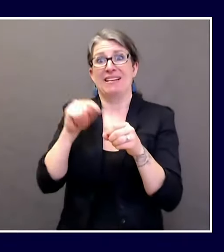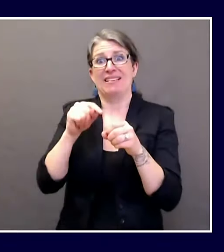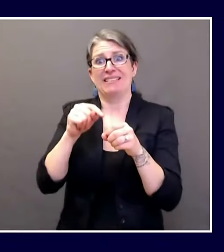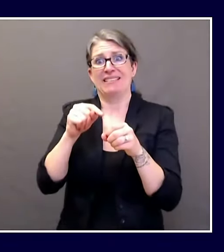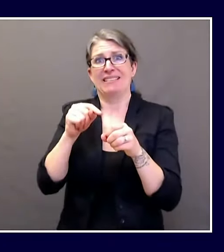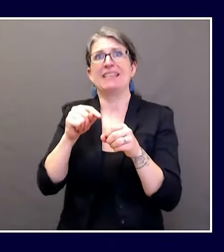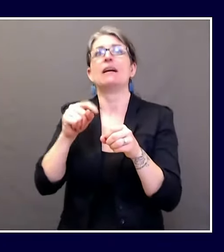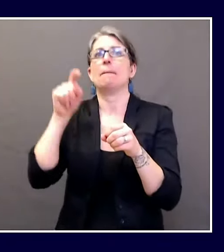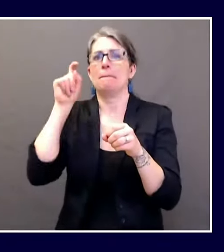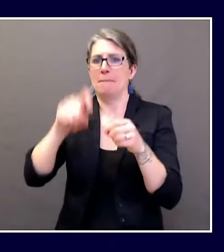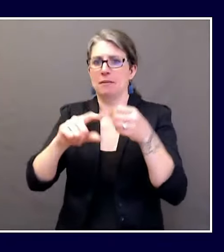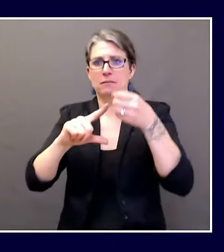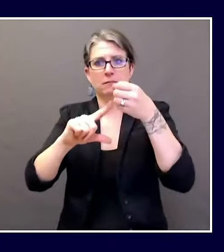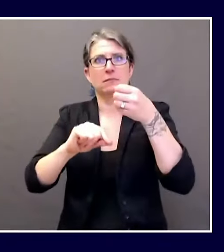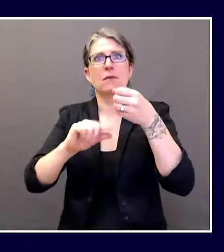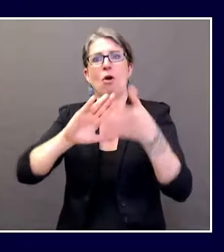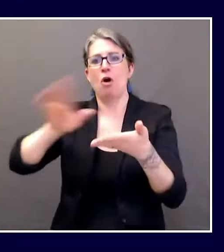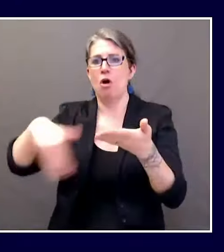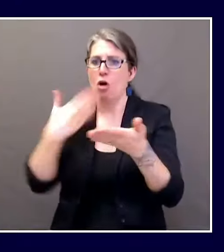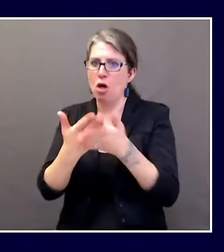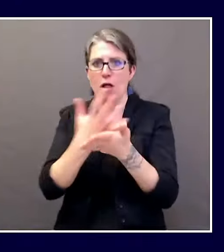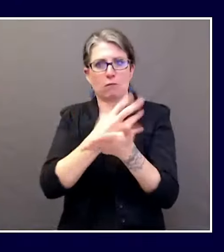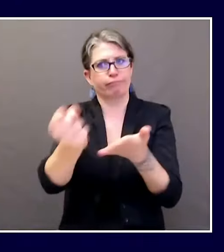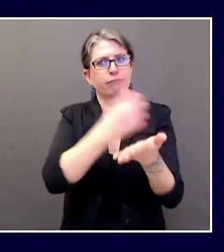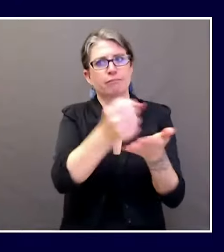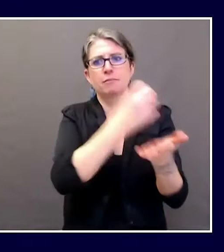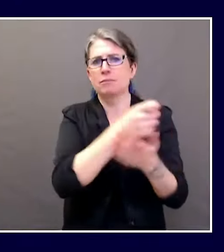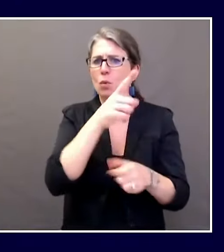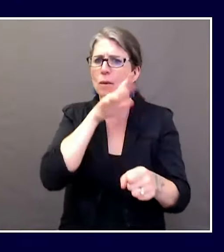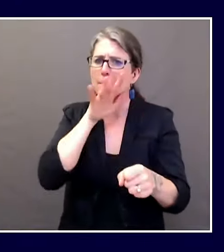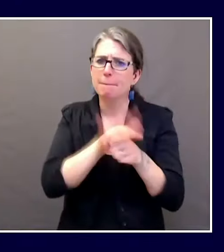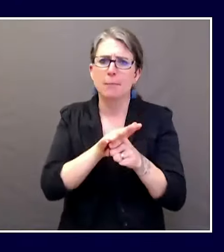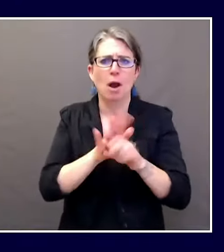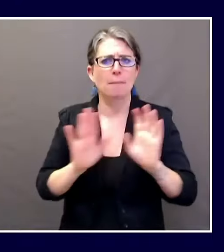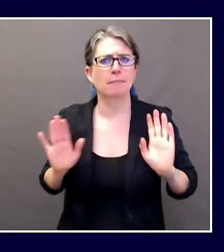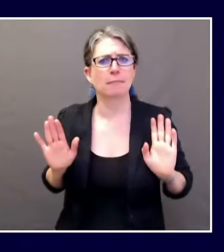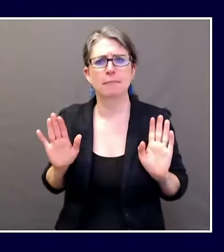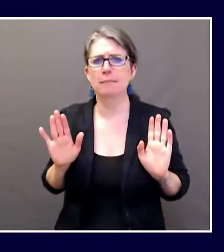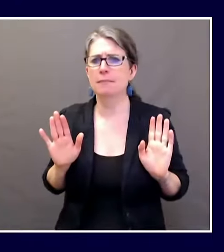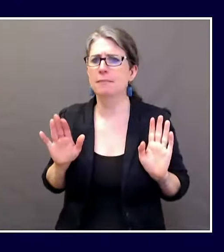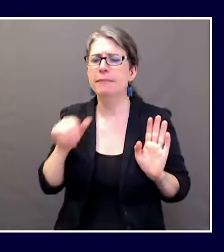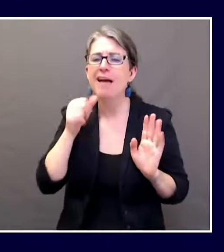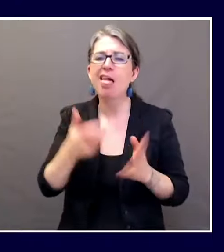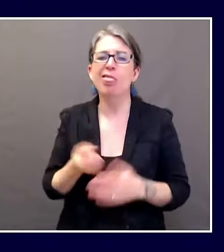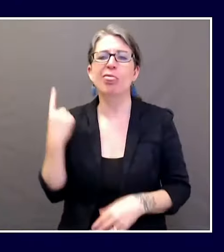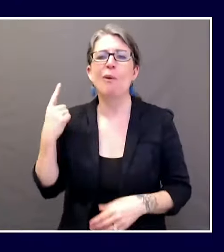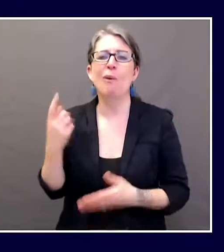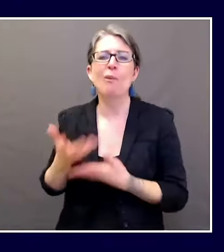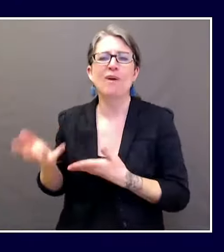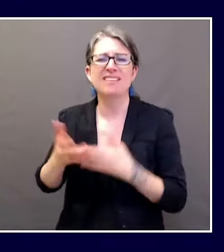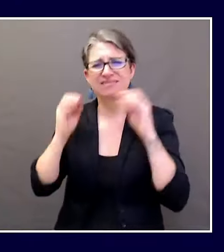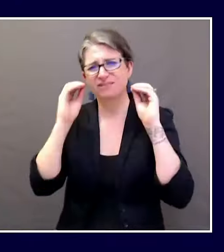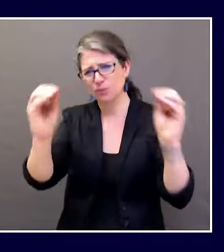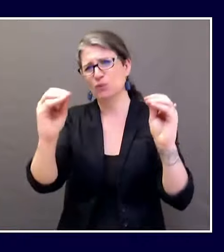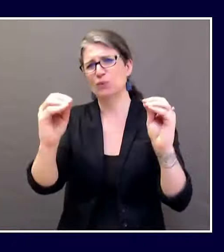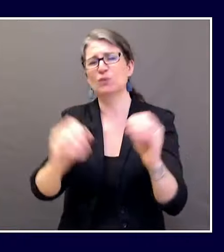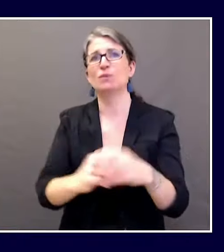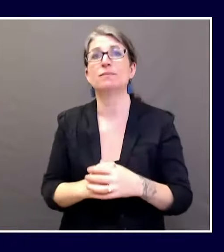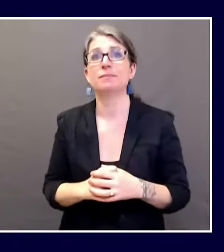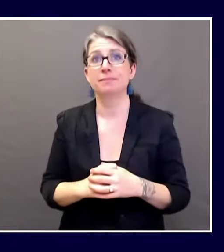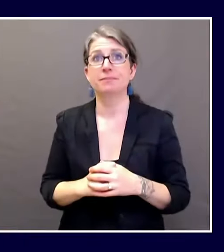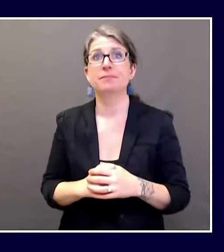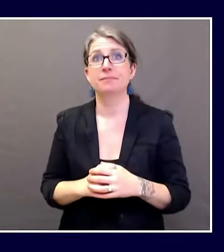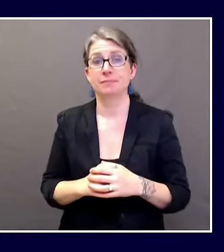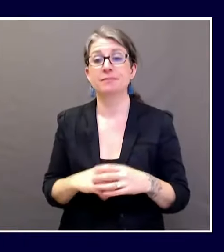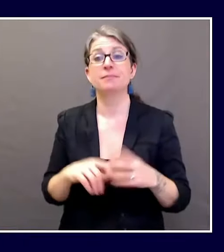firm. Generally speaking, the White House or the US CDC gives us projections for the next week or two. So right